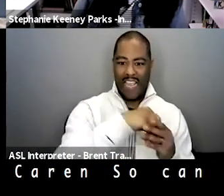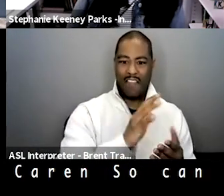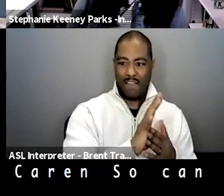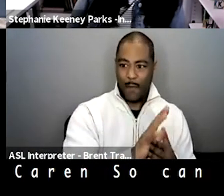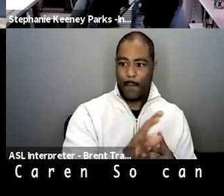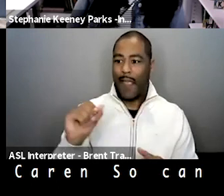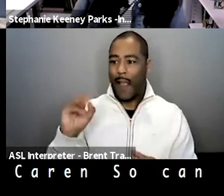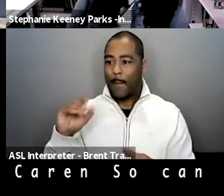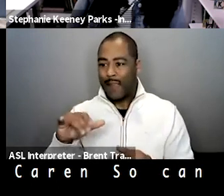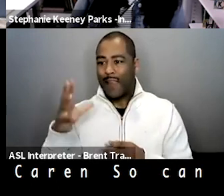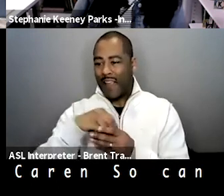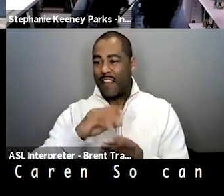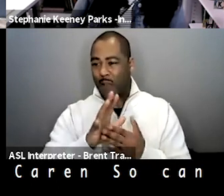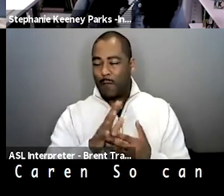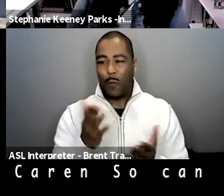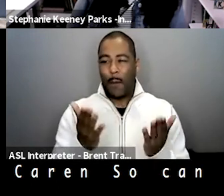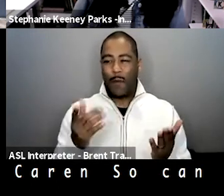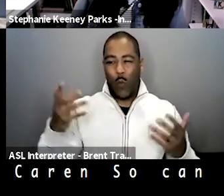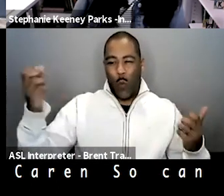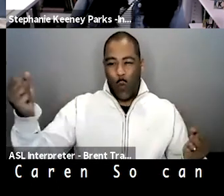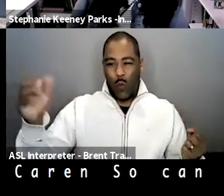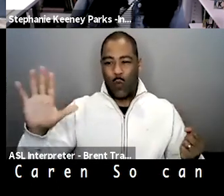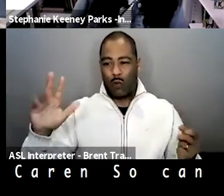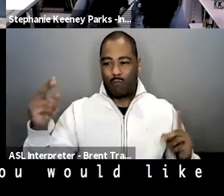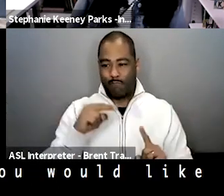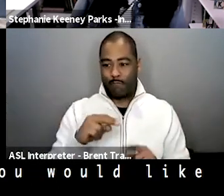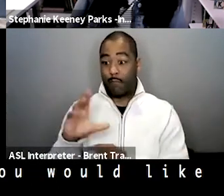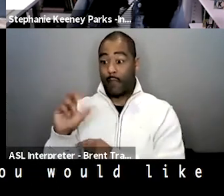expected necessarily to be like you did, Caren.